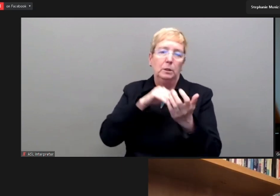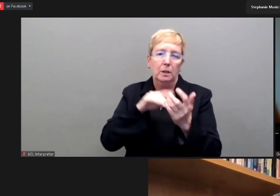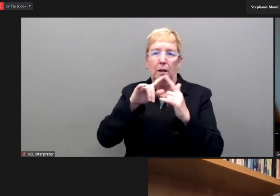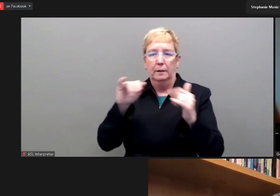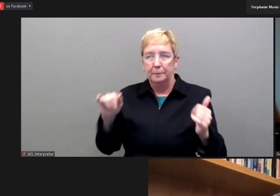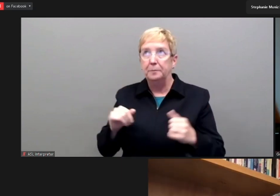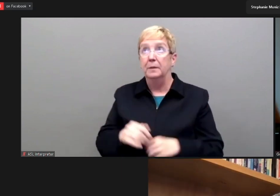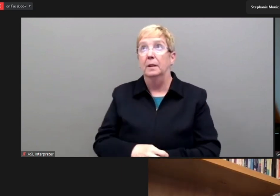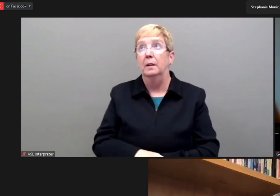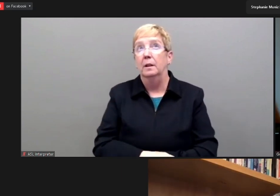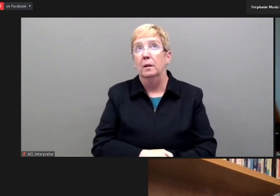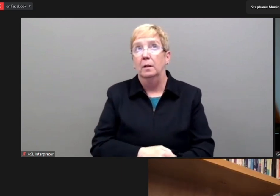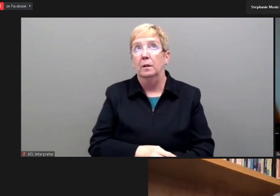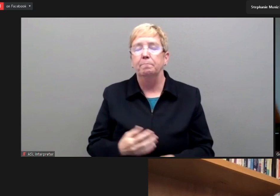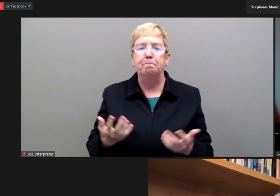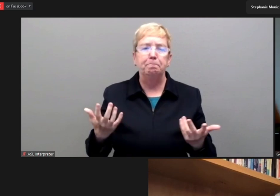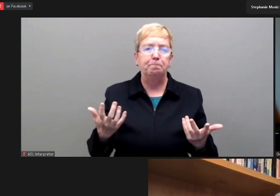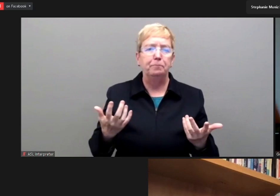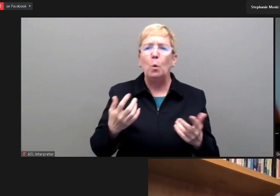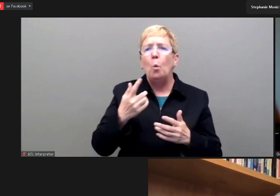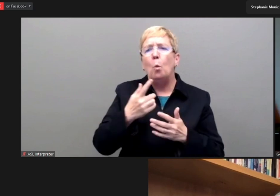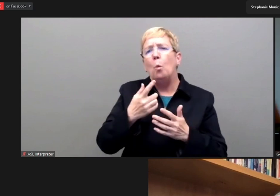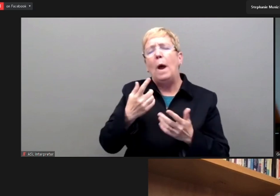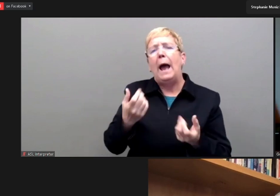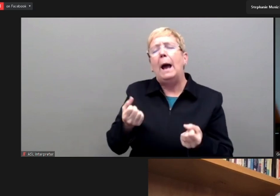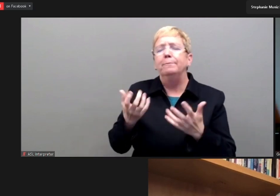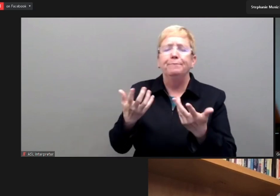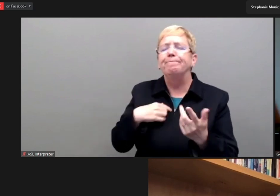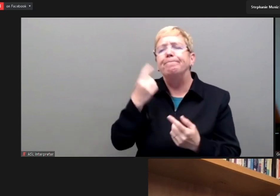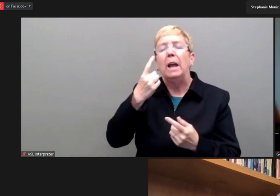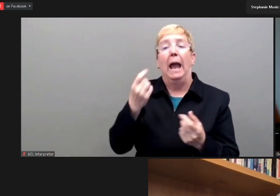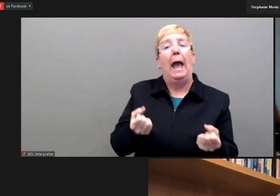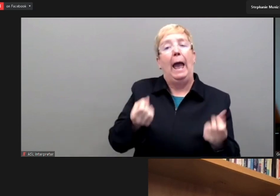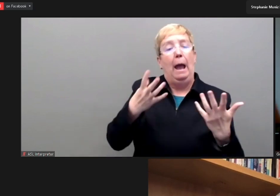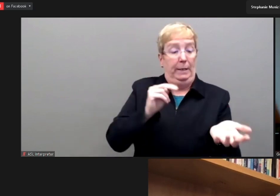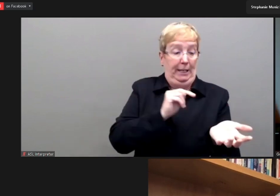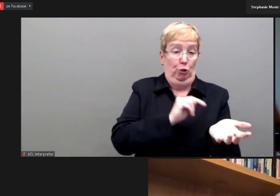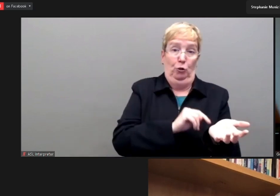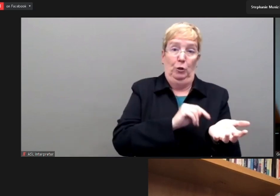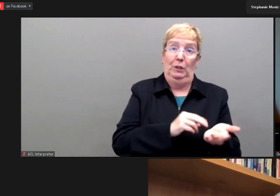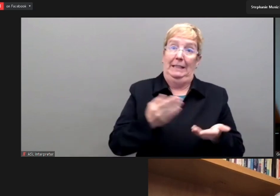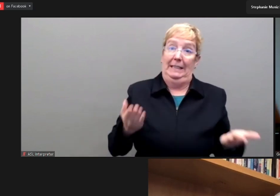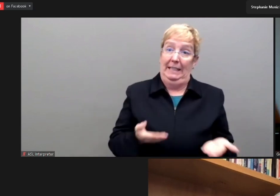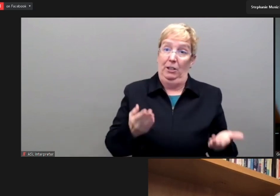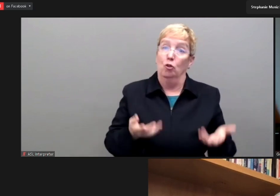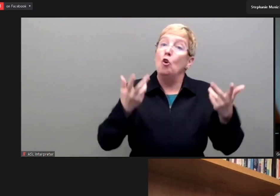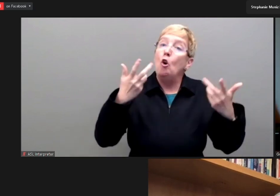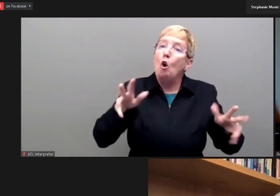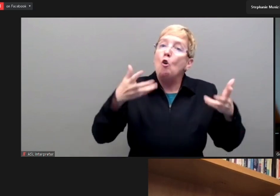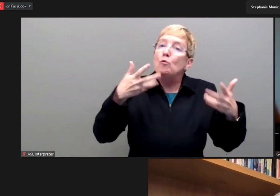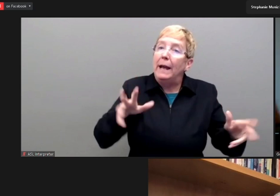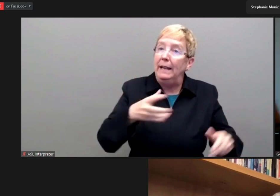that that could be provided and shown of how many nurses in our state are vaccinated, or what